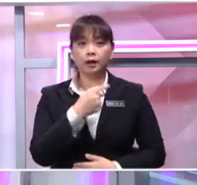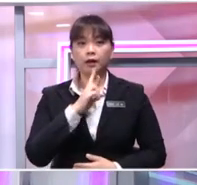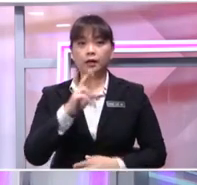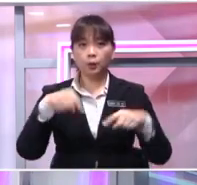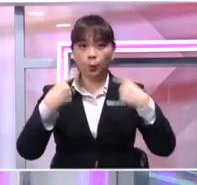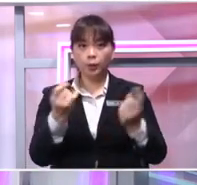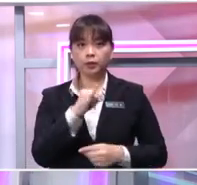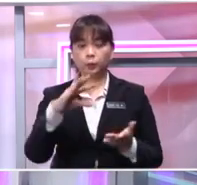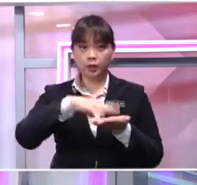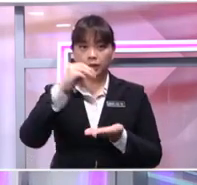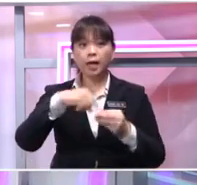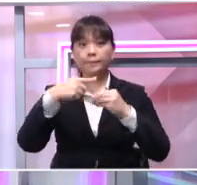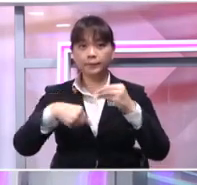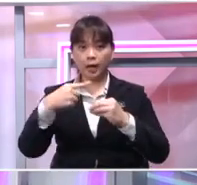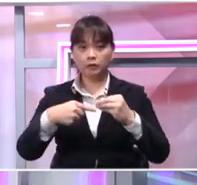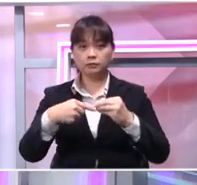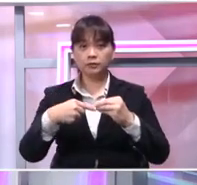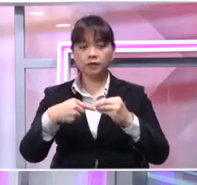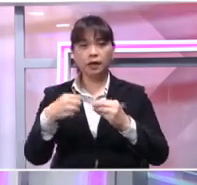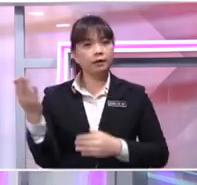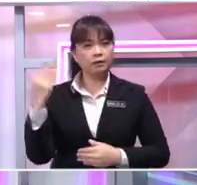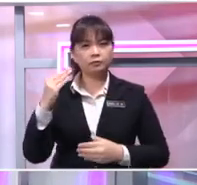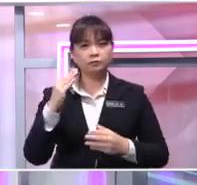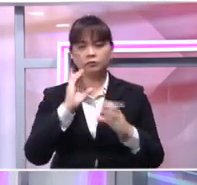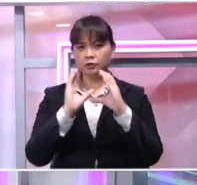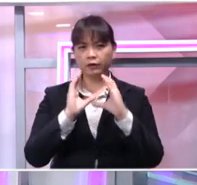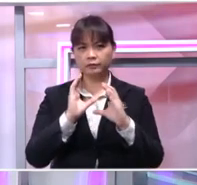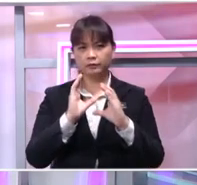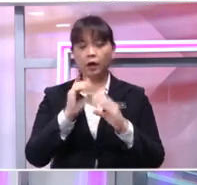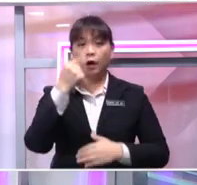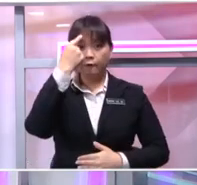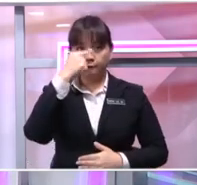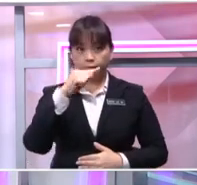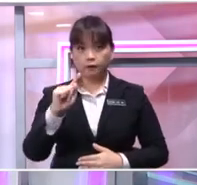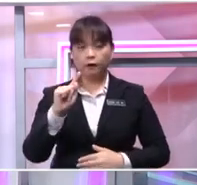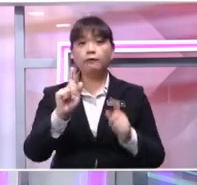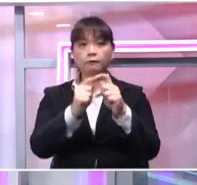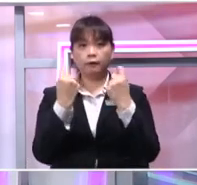learn about Let's Chat for Form 4